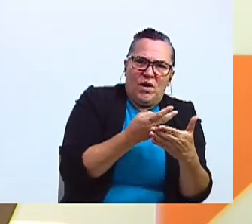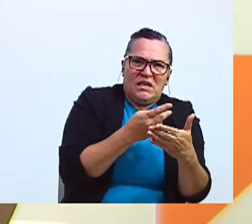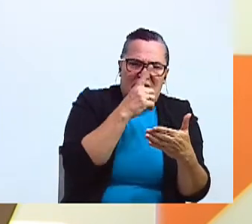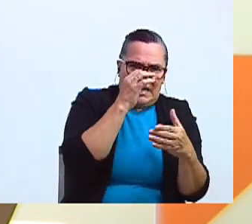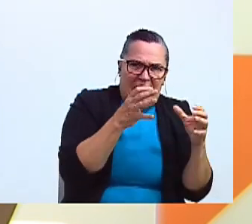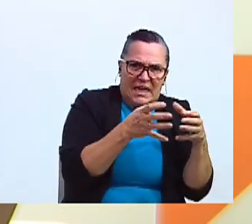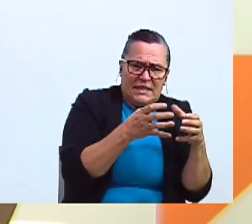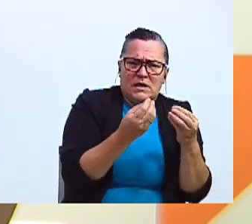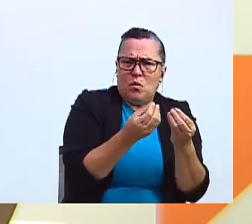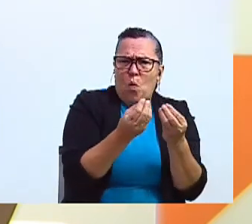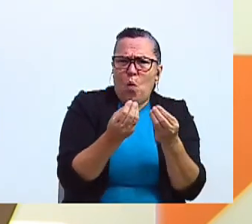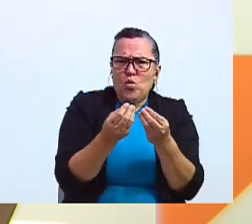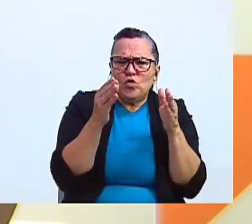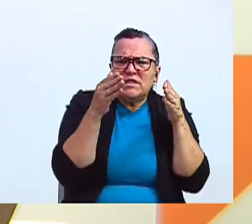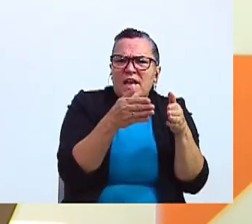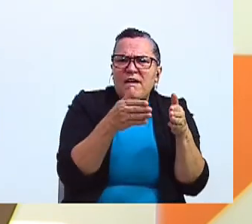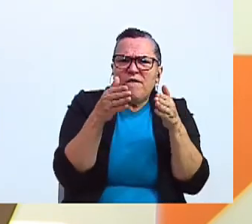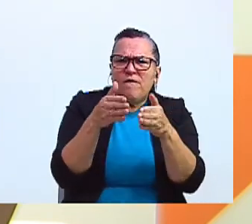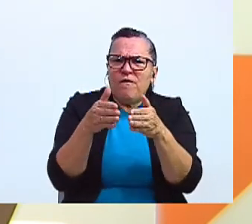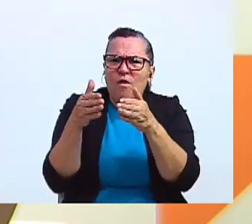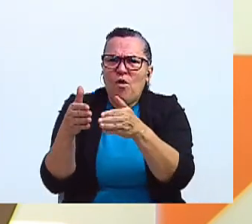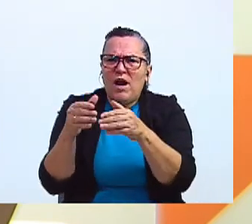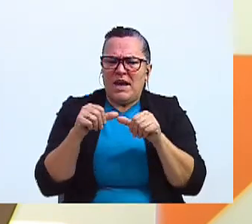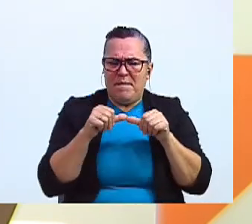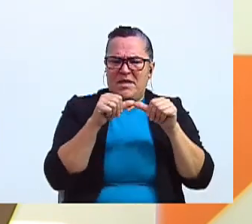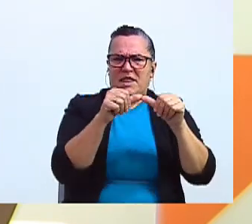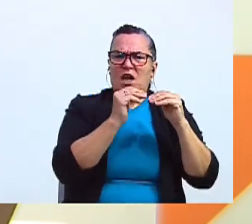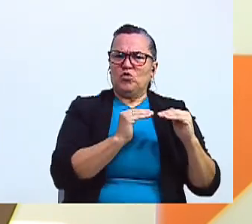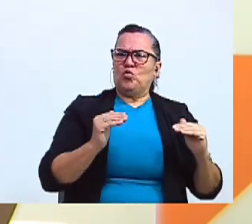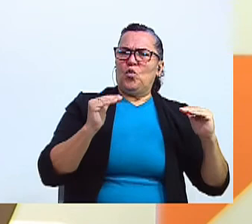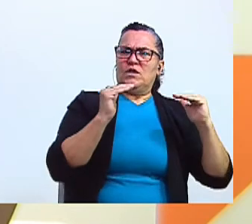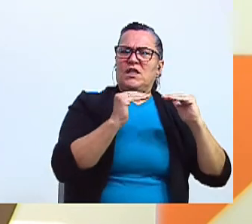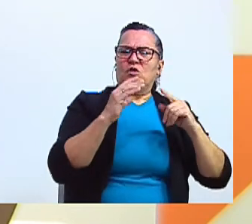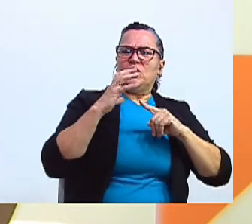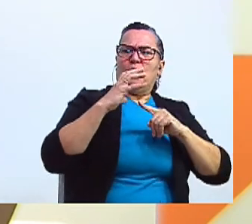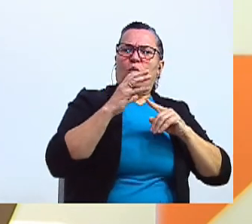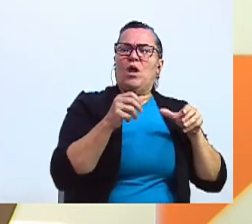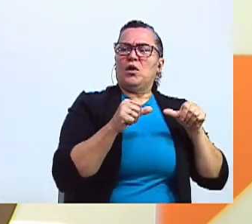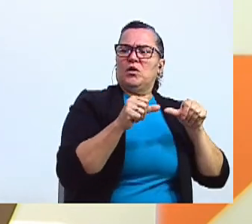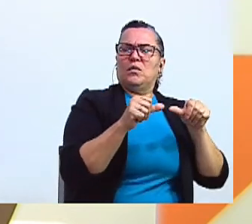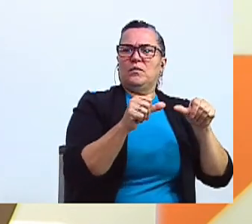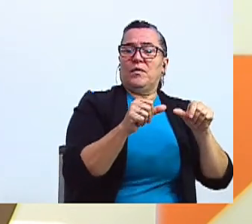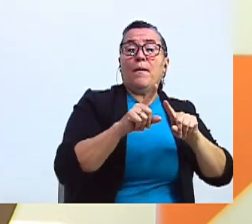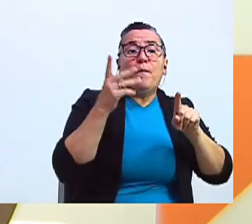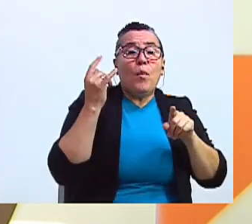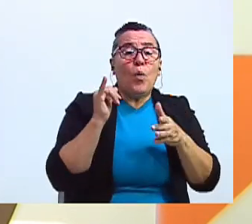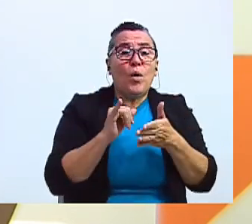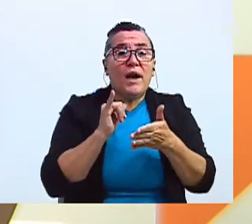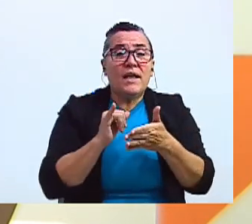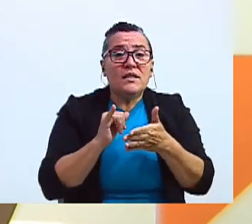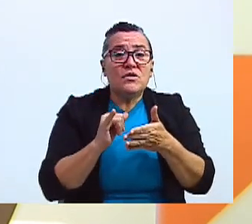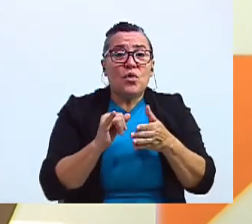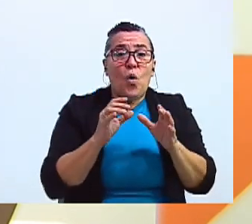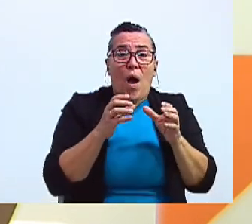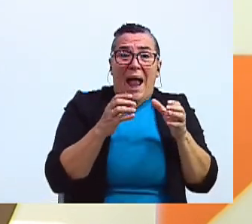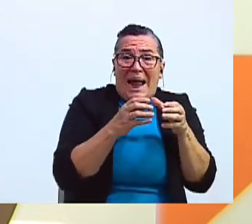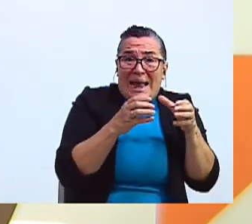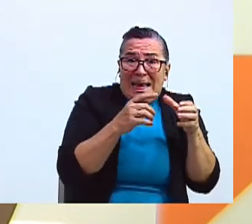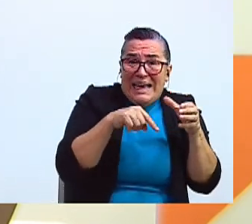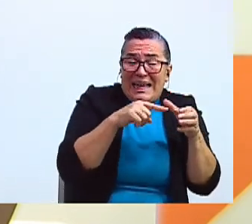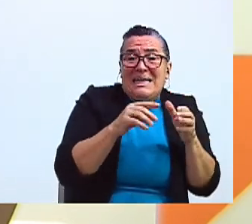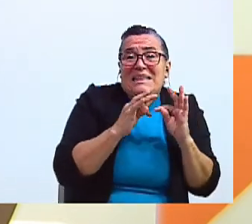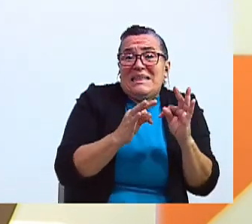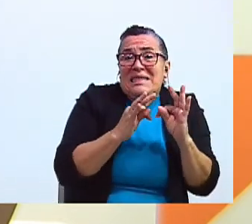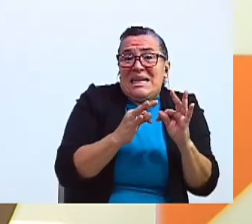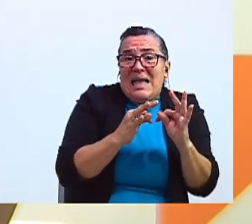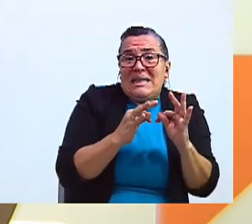cliques tend to focus on maintaining their status and popularity. For instance, a clique may try to make